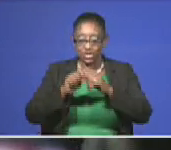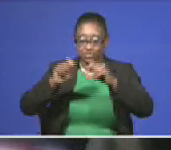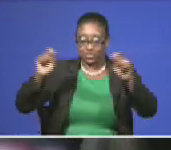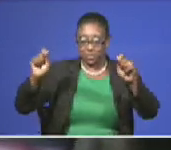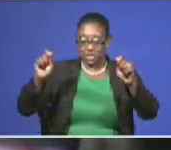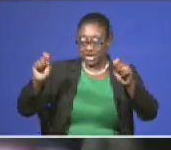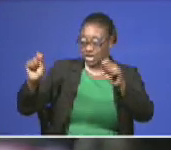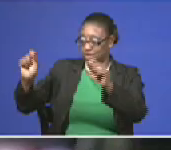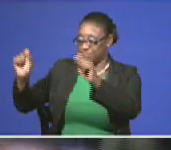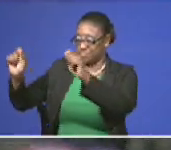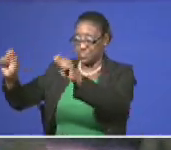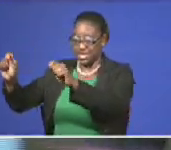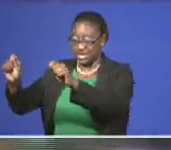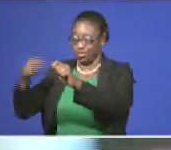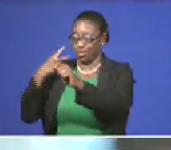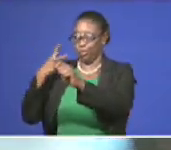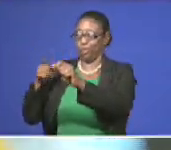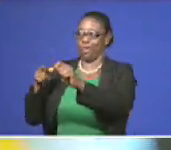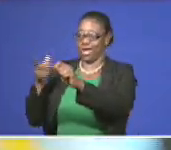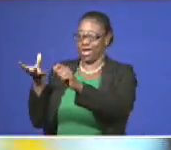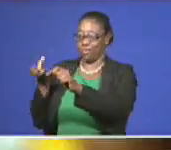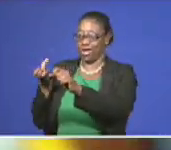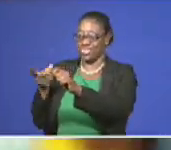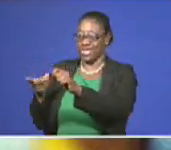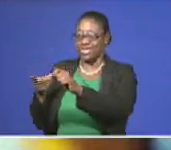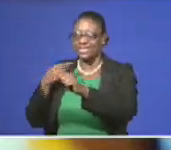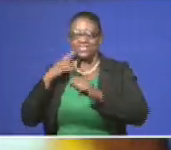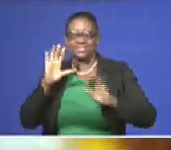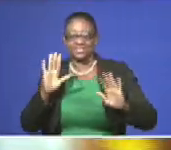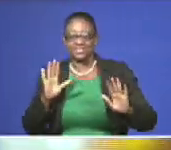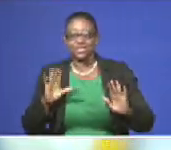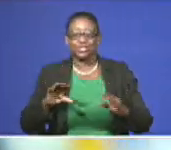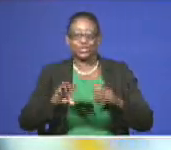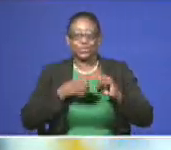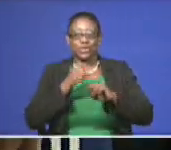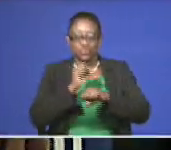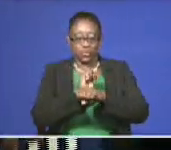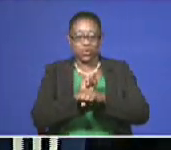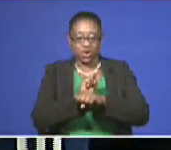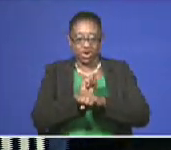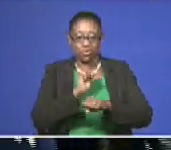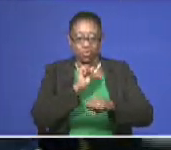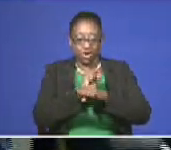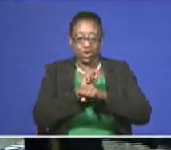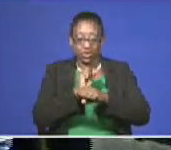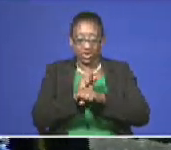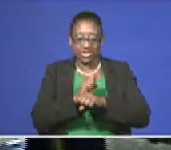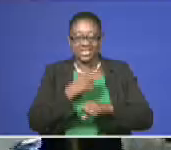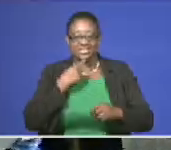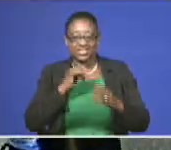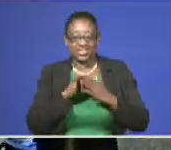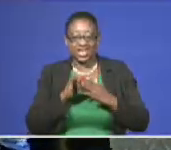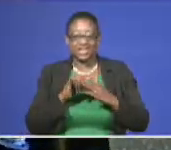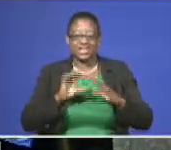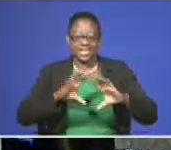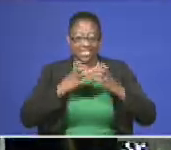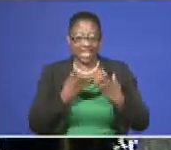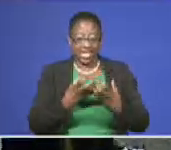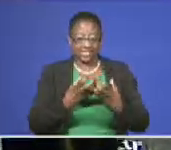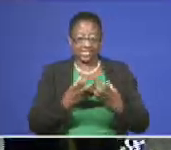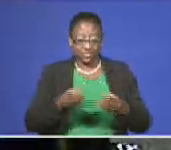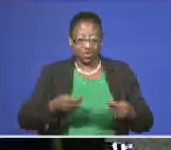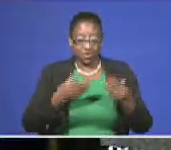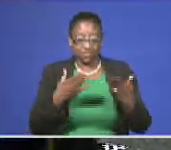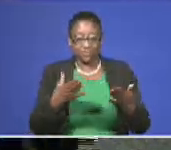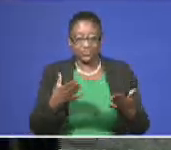every day just to get some sort of motivation. So summer is some, it's a drive, so let's work with it. As for the classes that are being offered.